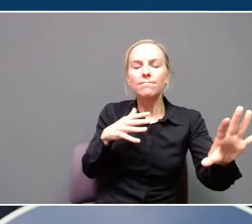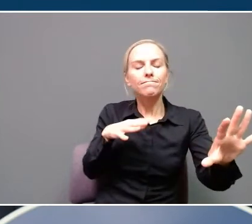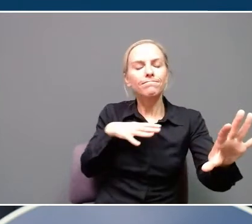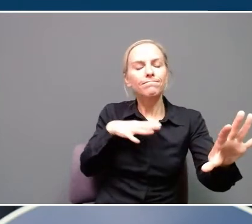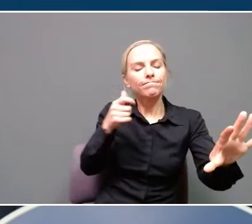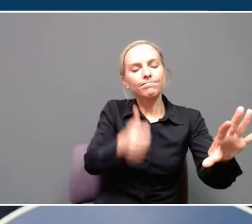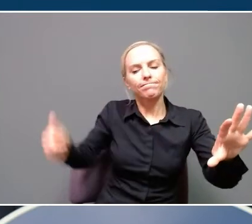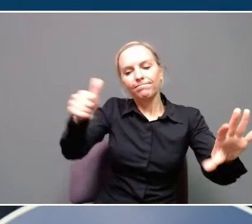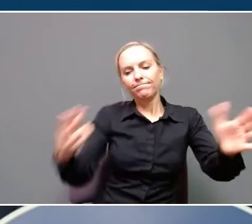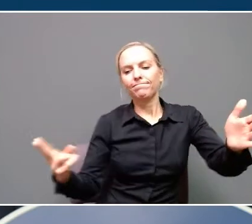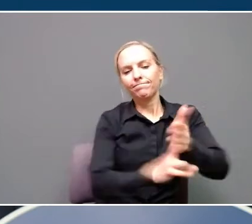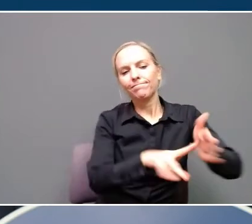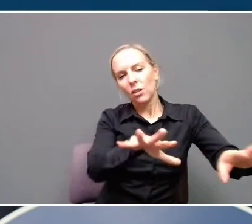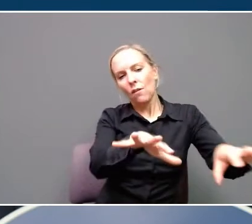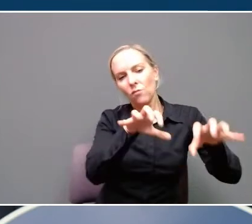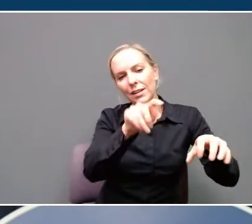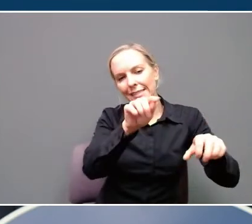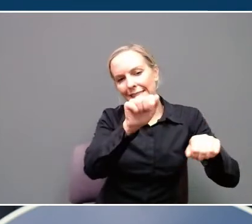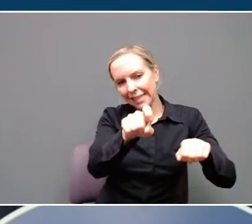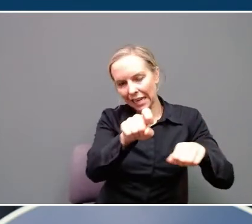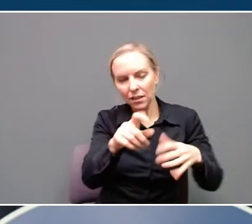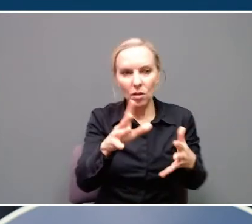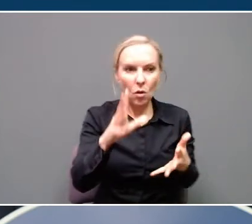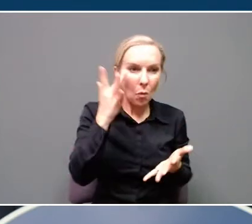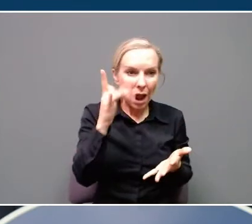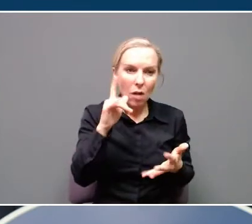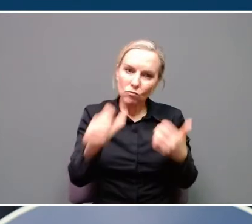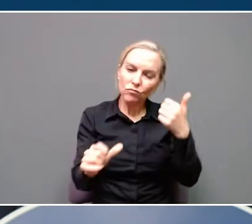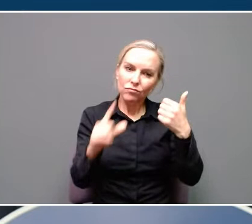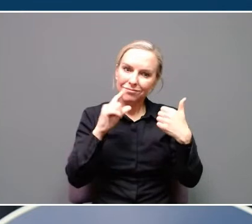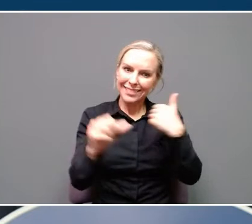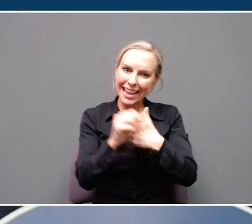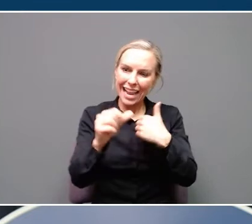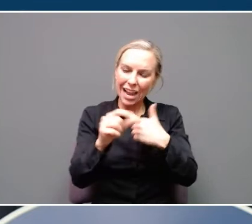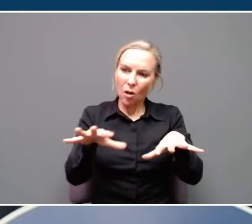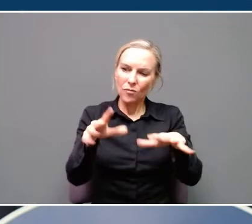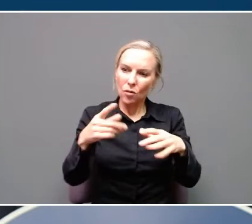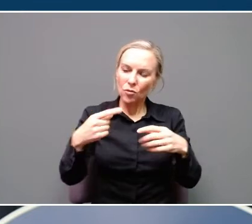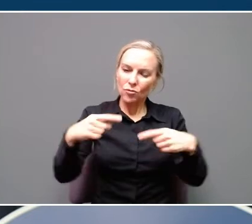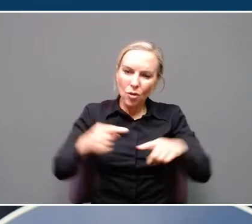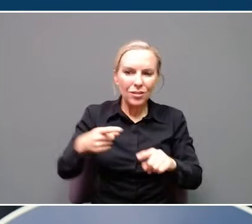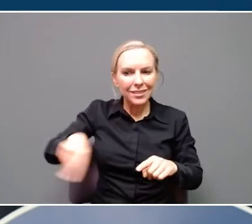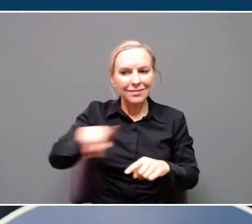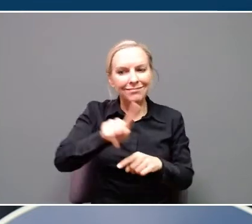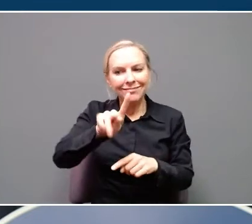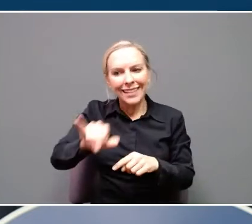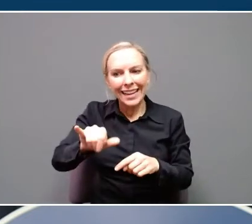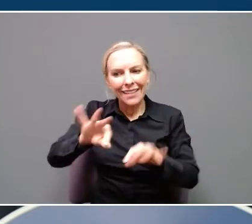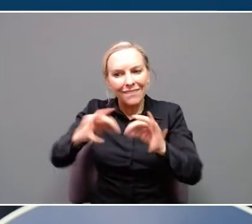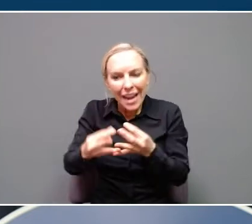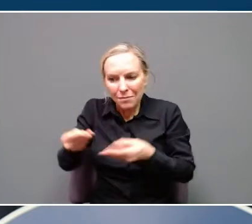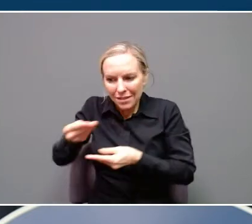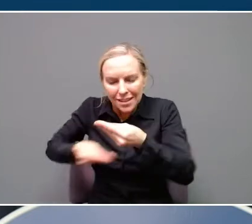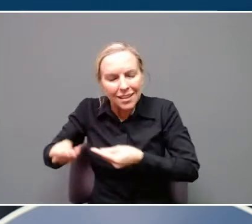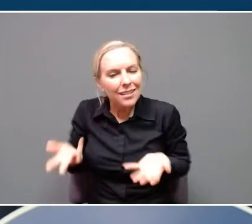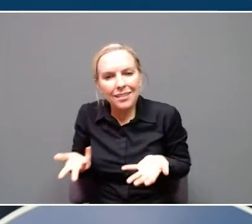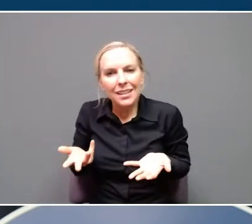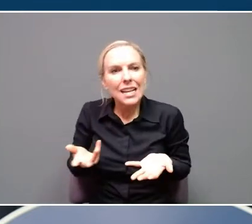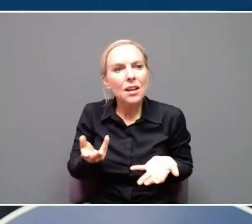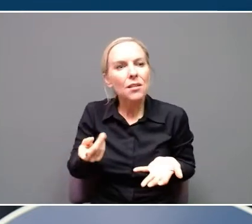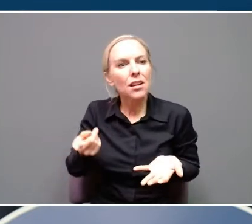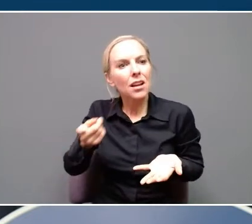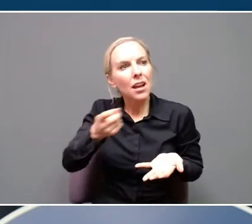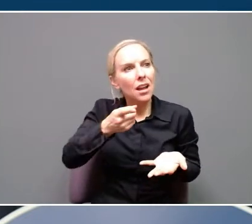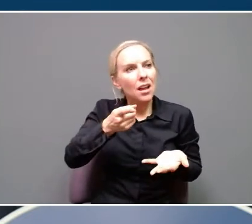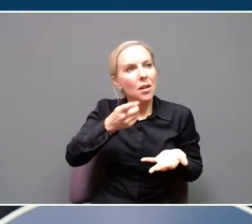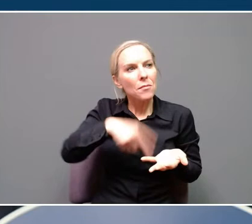would have just caused more harm to Kentucky families. You know, people always want to run down things you try to do to help people,